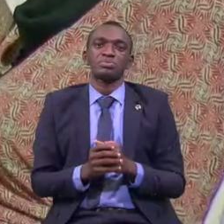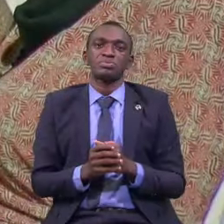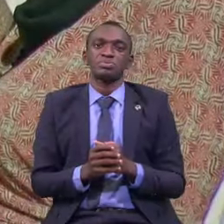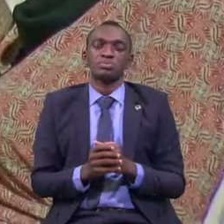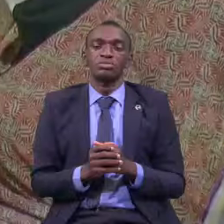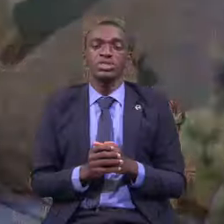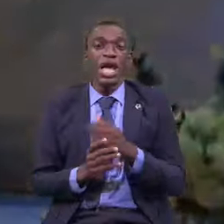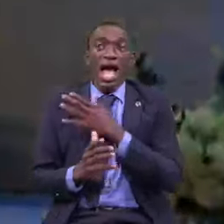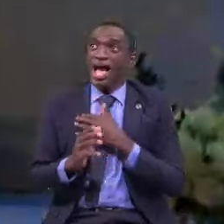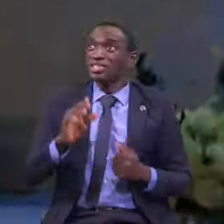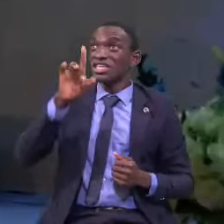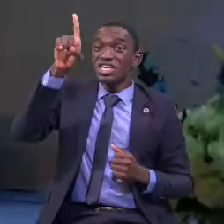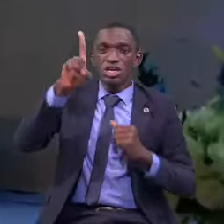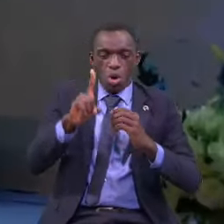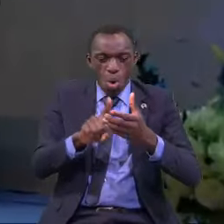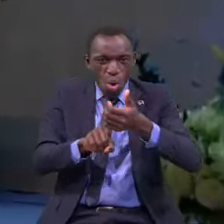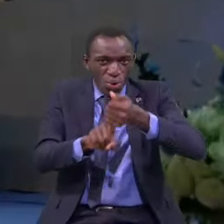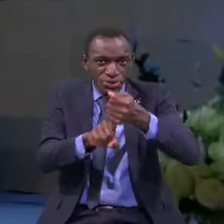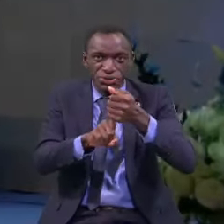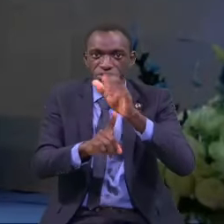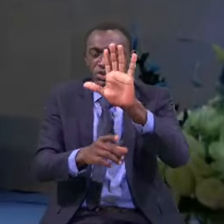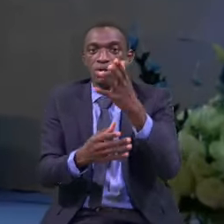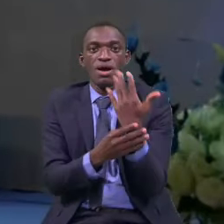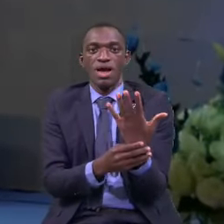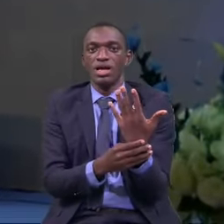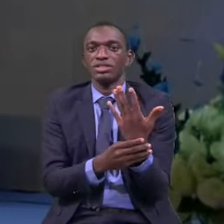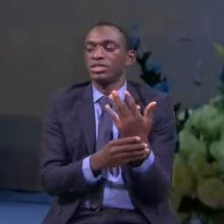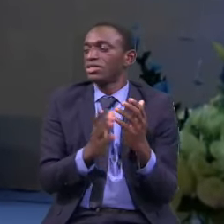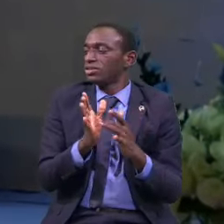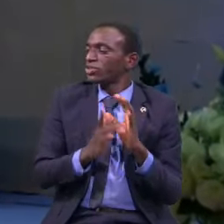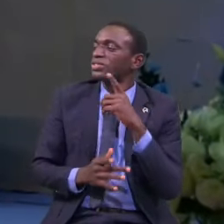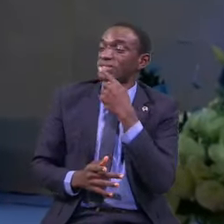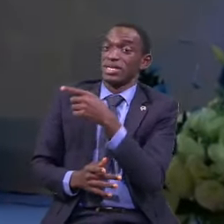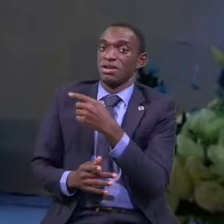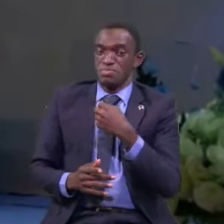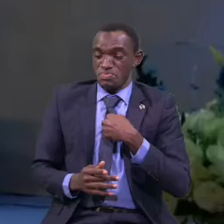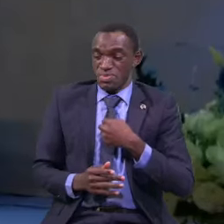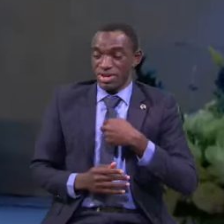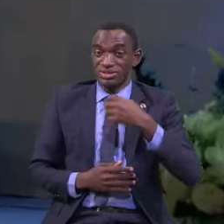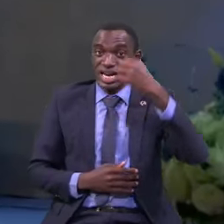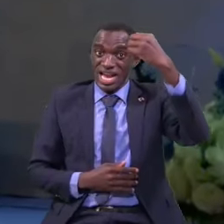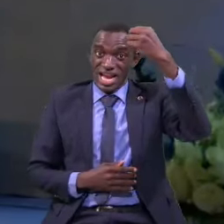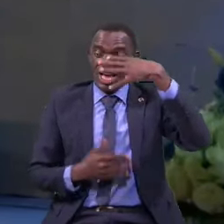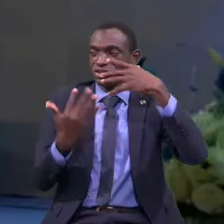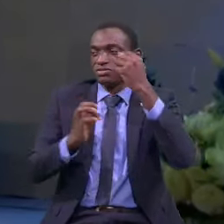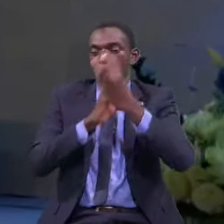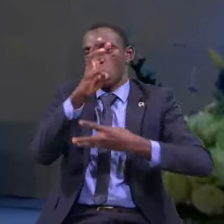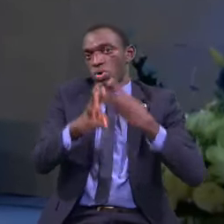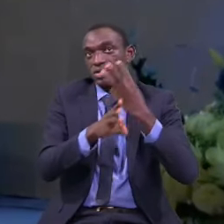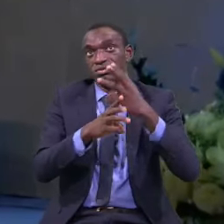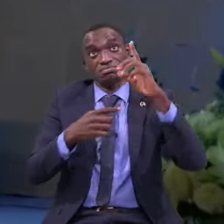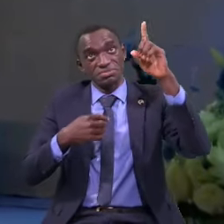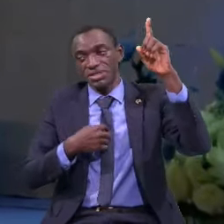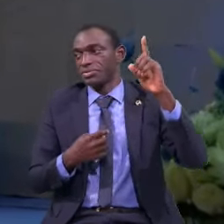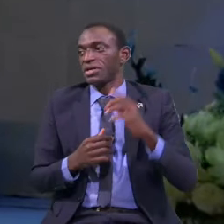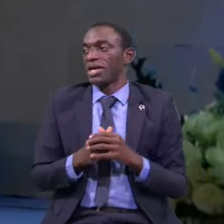And he holds your hand. He said, I am the light of the world. And where you